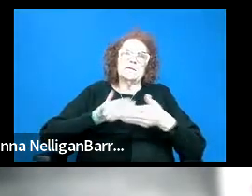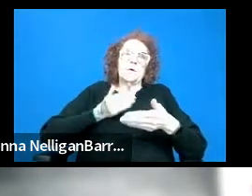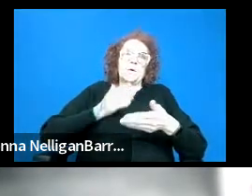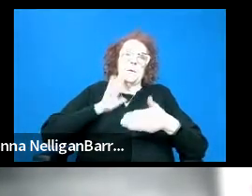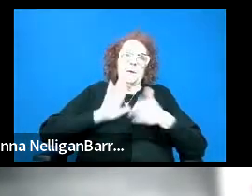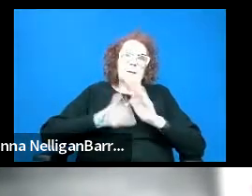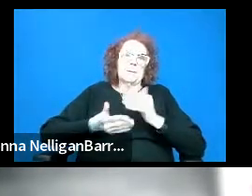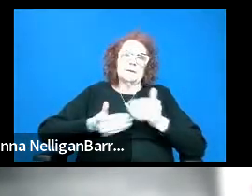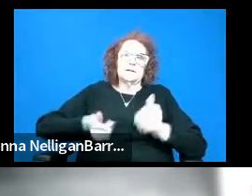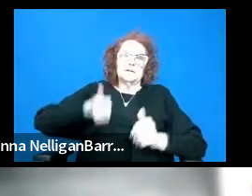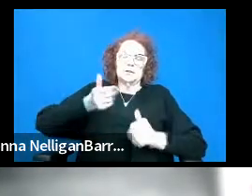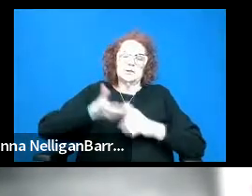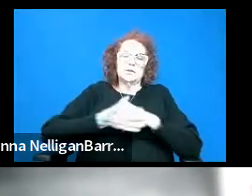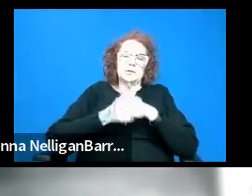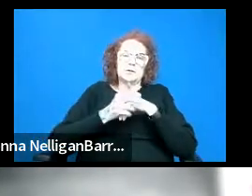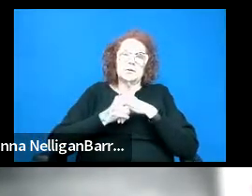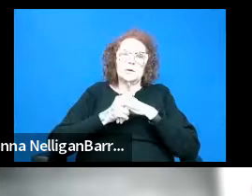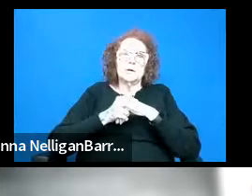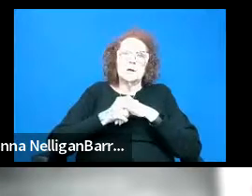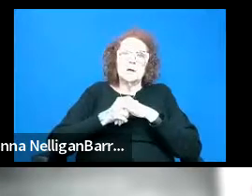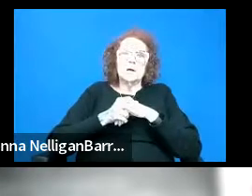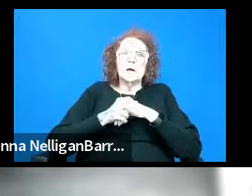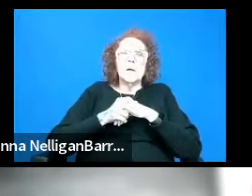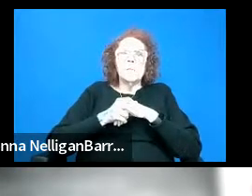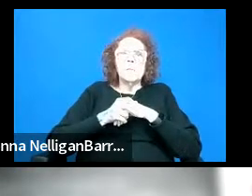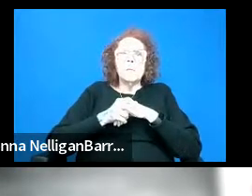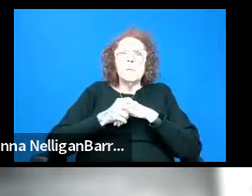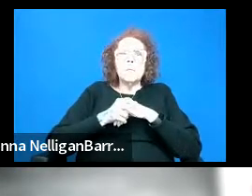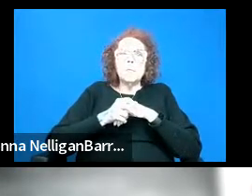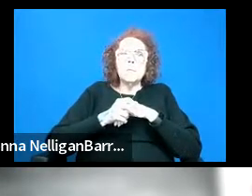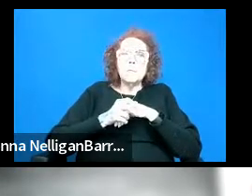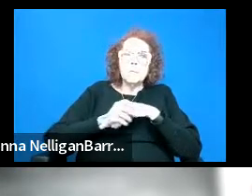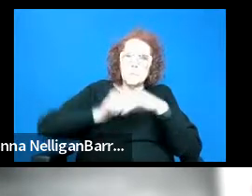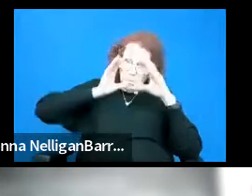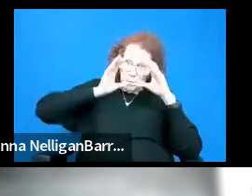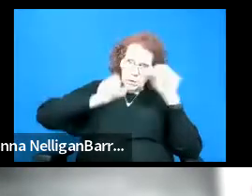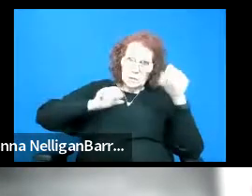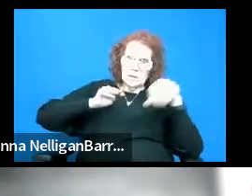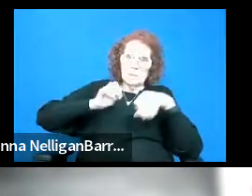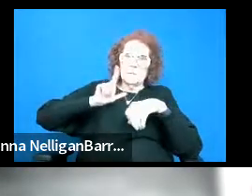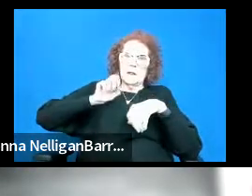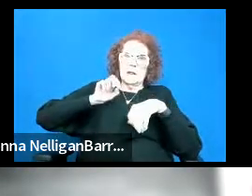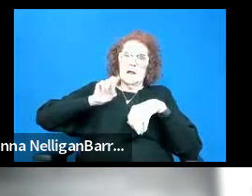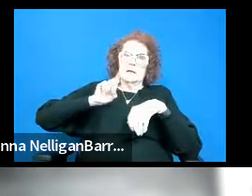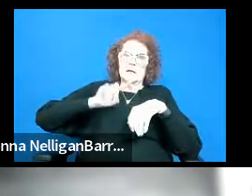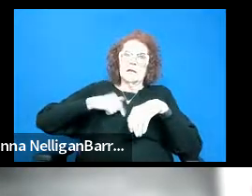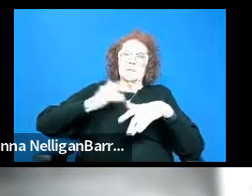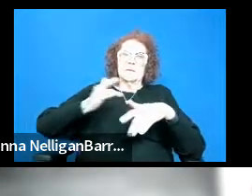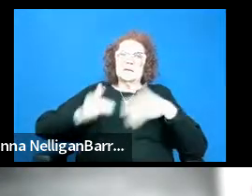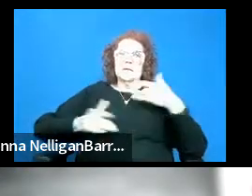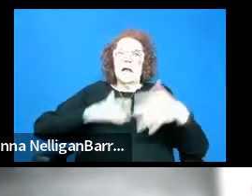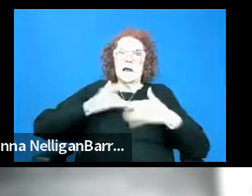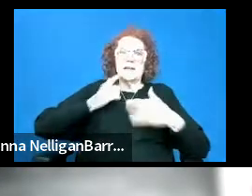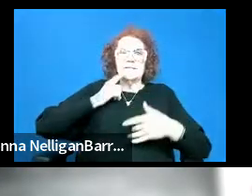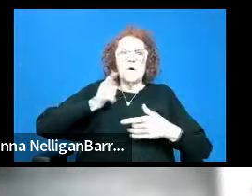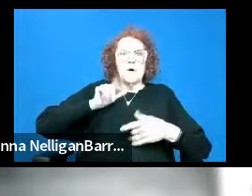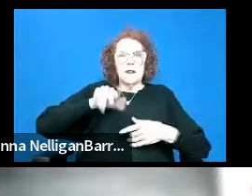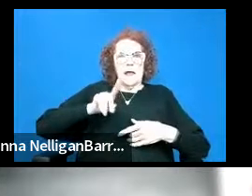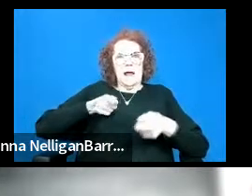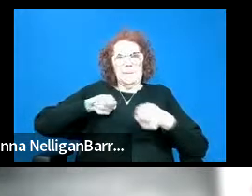Yeah, Commissioner Miller, I'm excited about the land management system. I think there's going to be some efficiencies that get